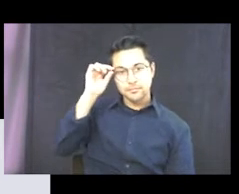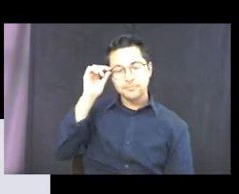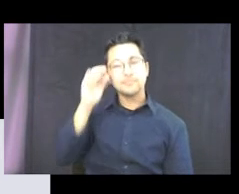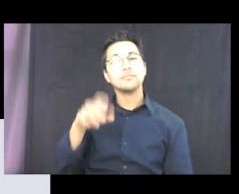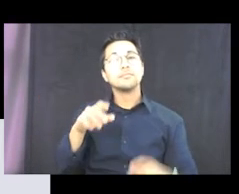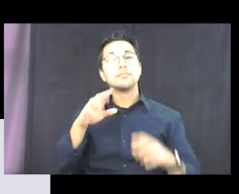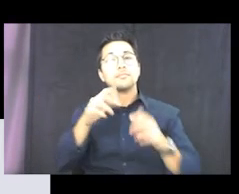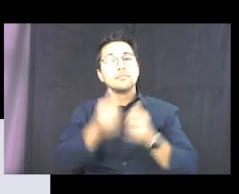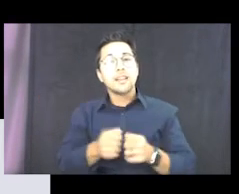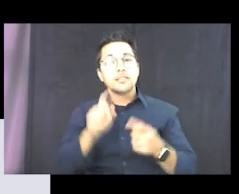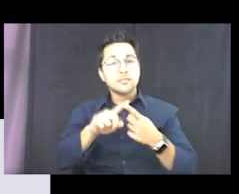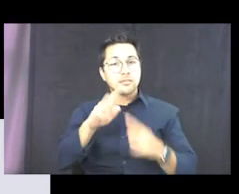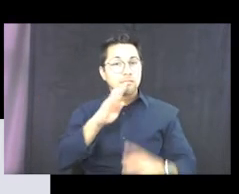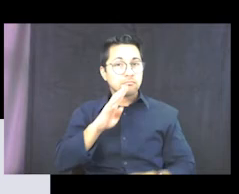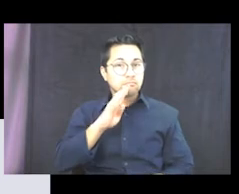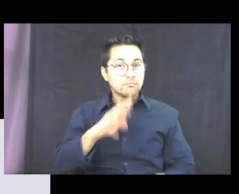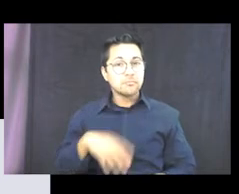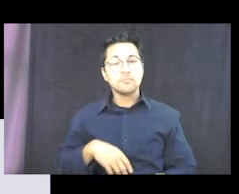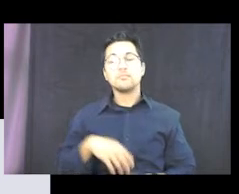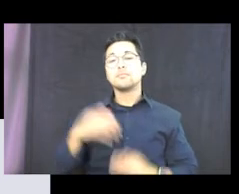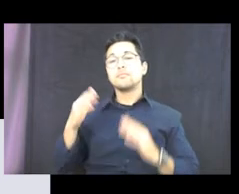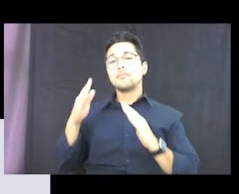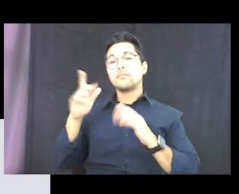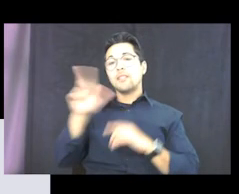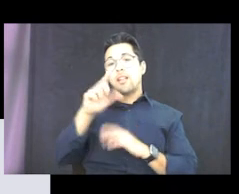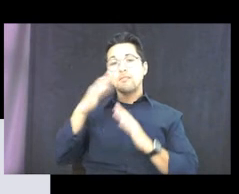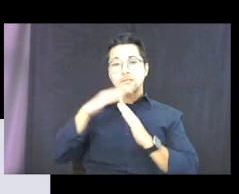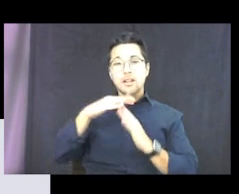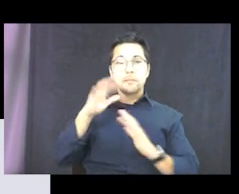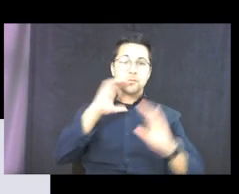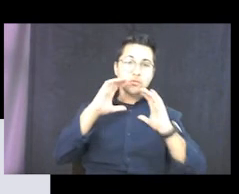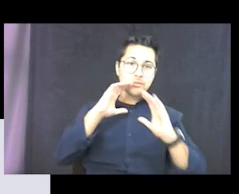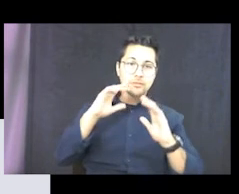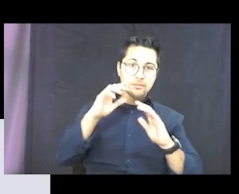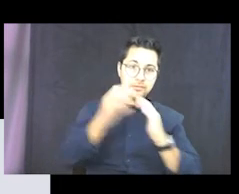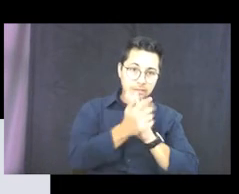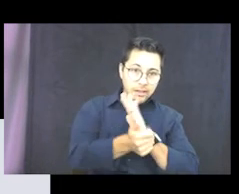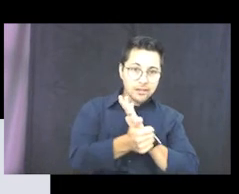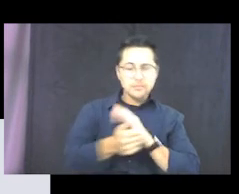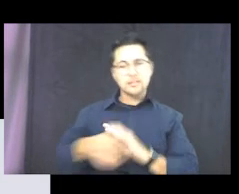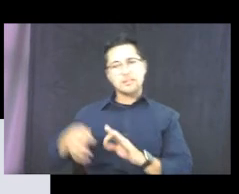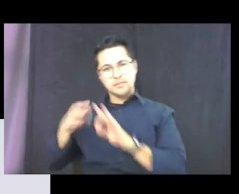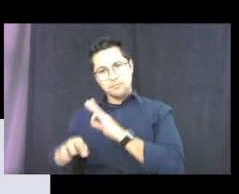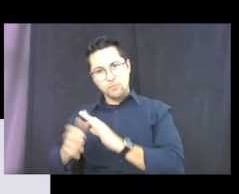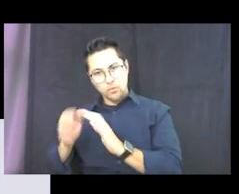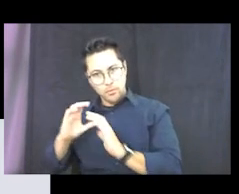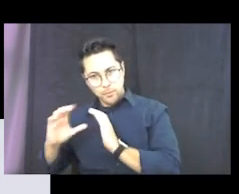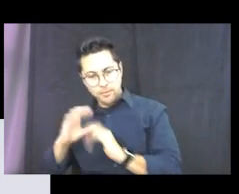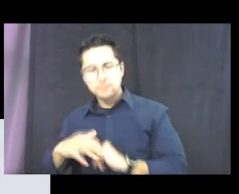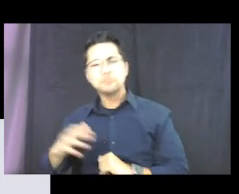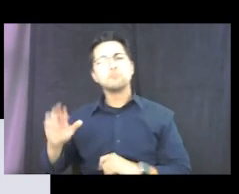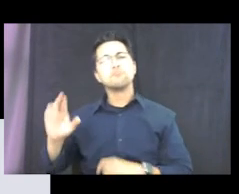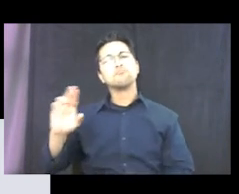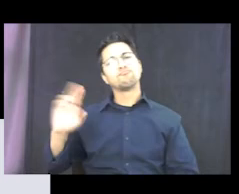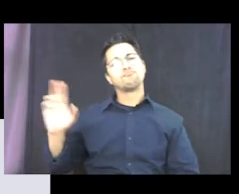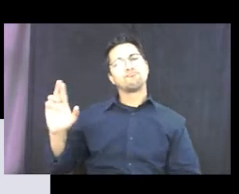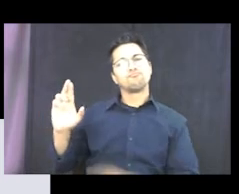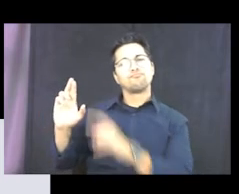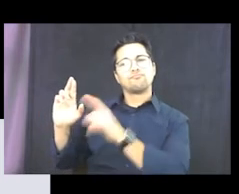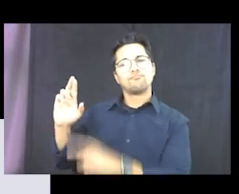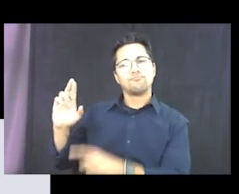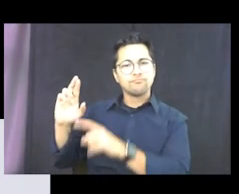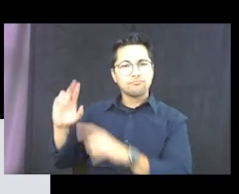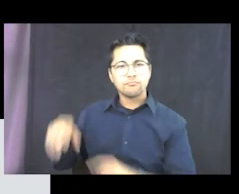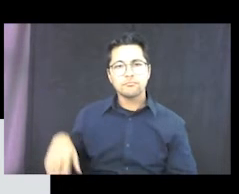text-to-speech systems. On the left top, communication skills and simple communication. So let's start here on the right. This